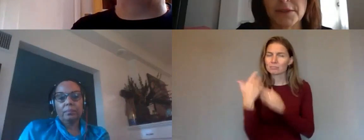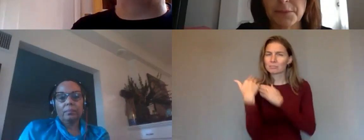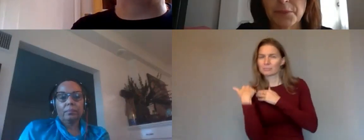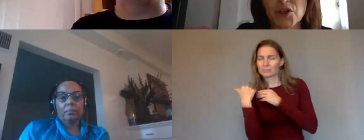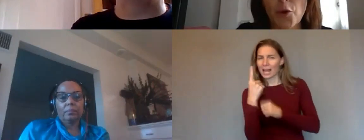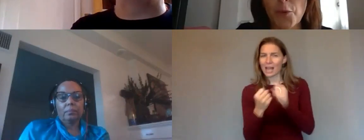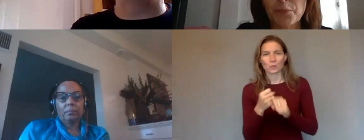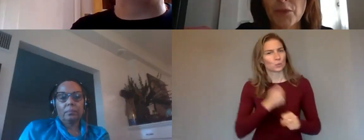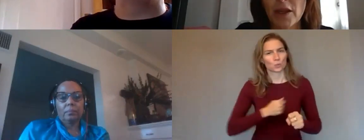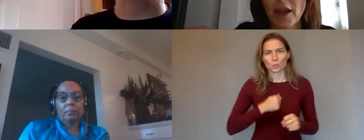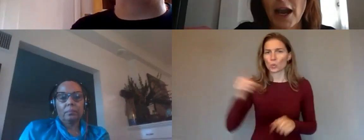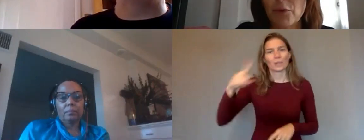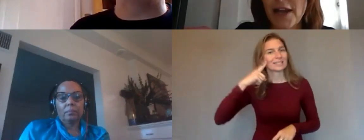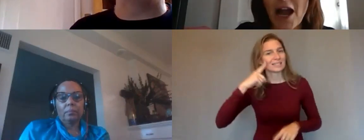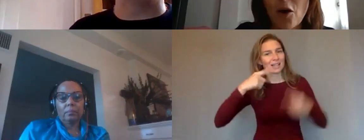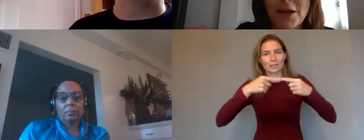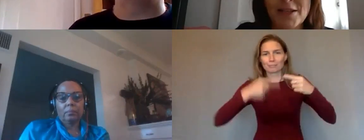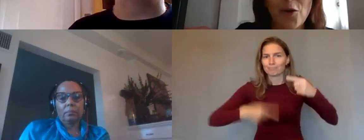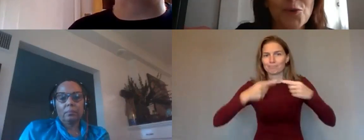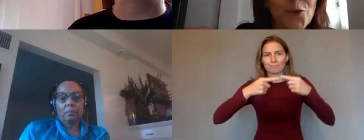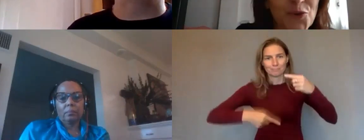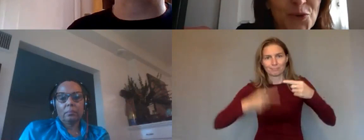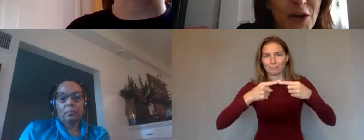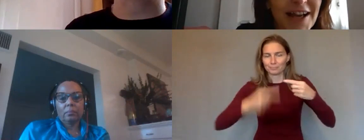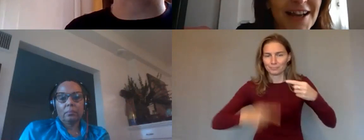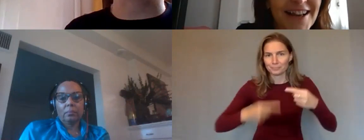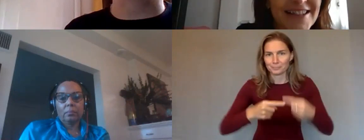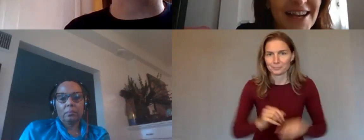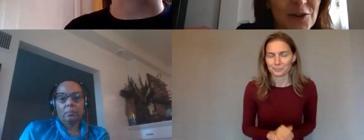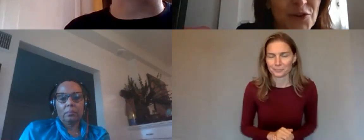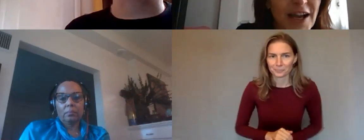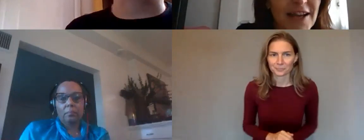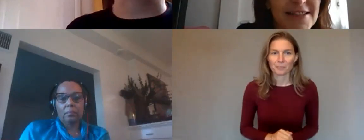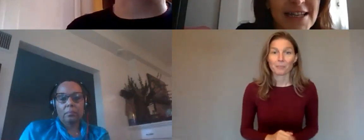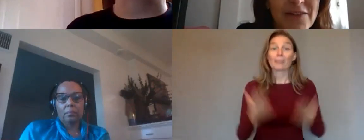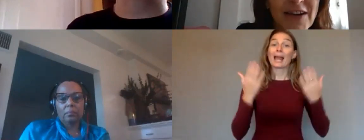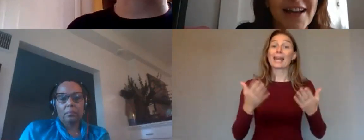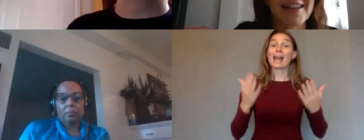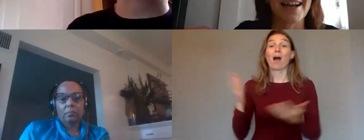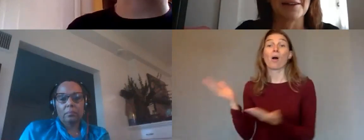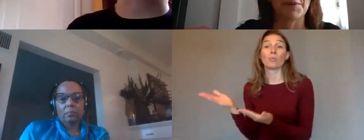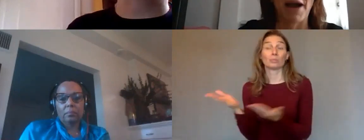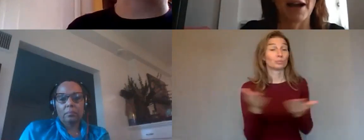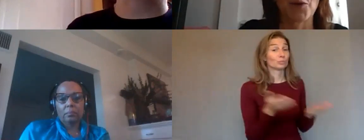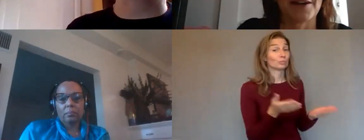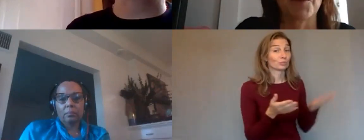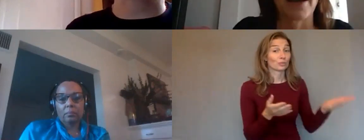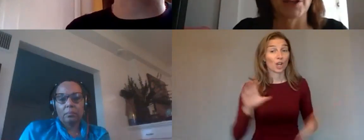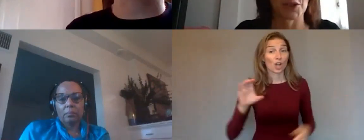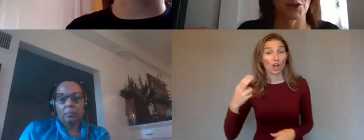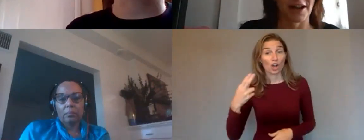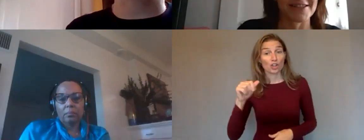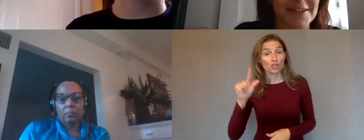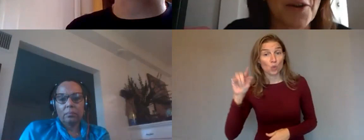Summit. So I will now pass it on to Charlotte and Steve, and I will be back when we